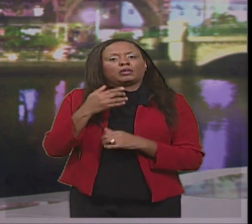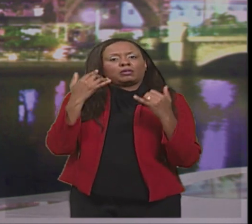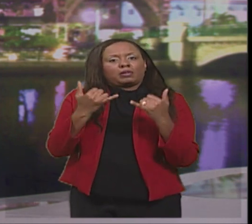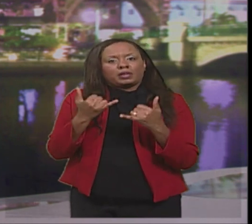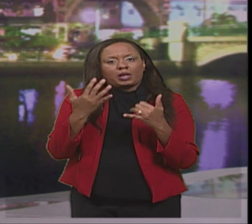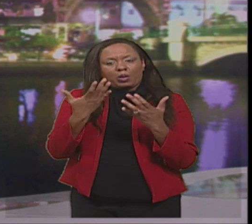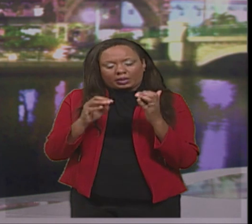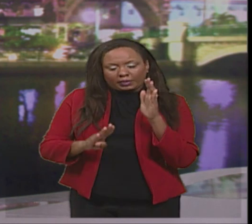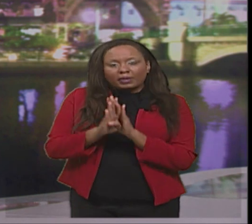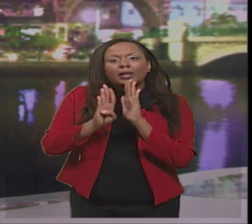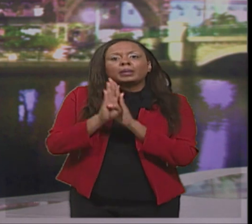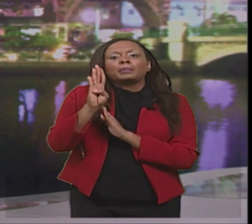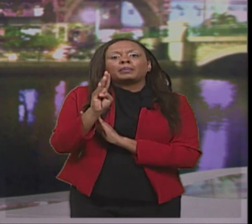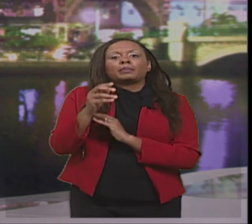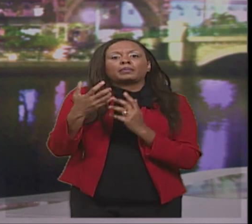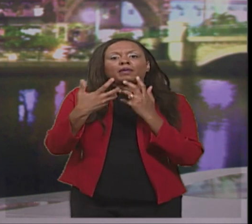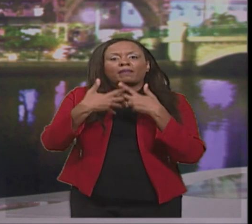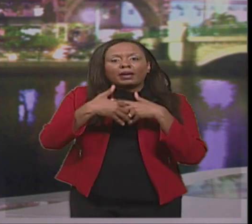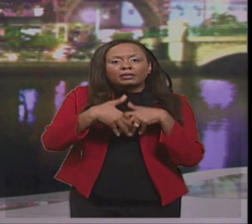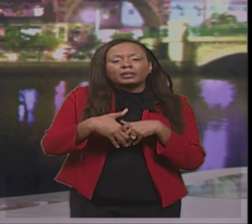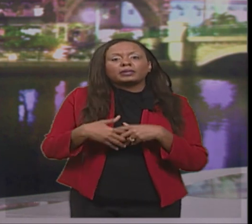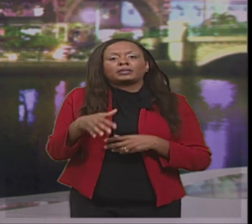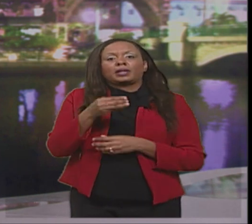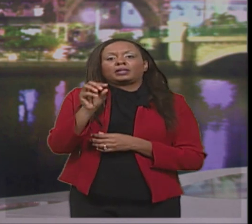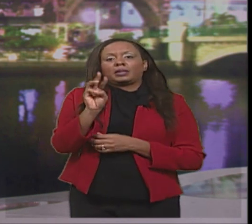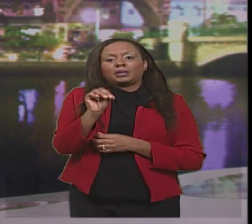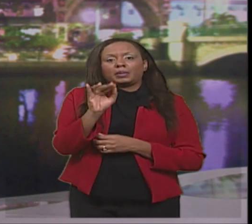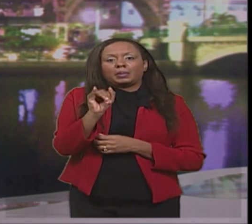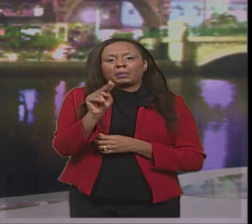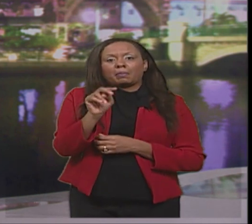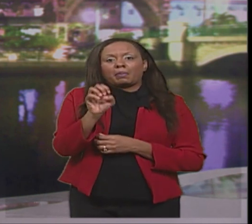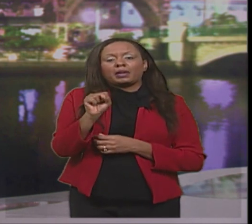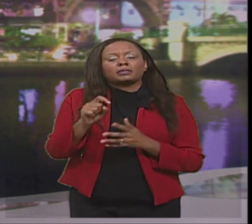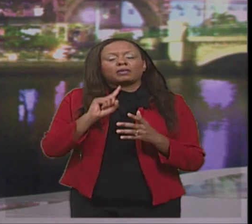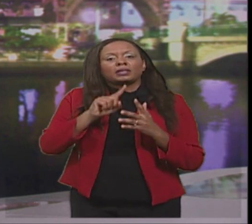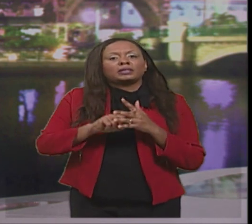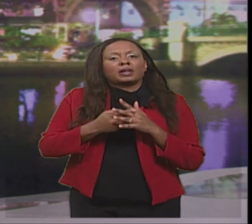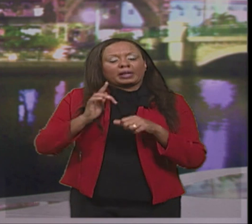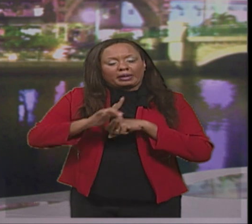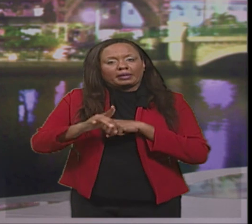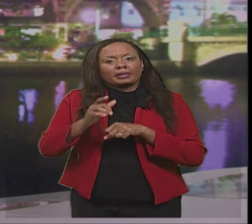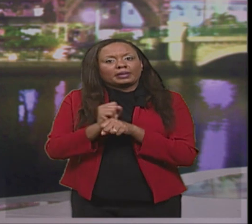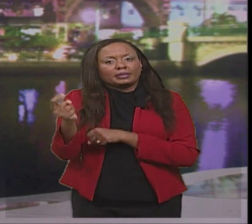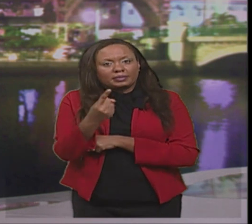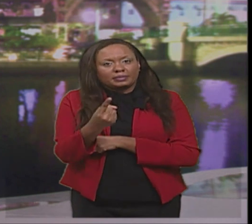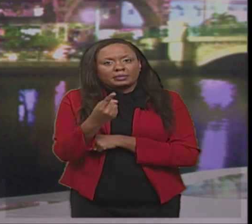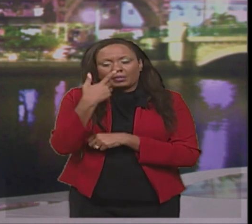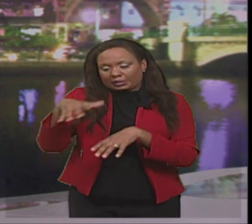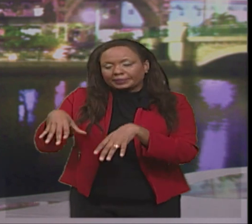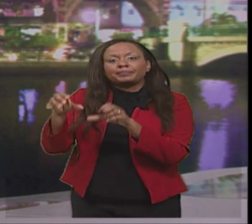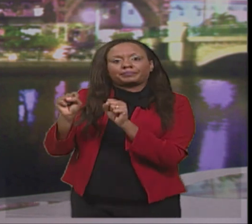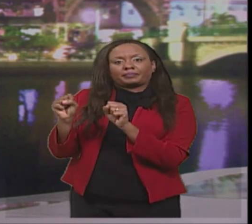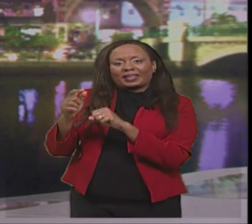mines, plant and factories to begin extracting the mineral by early 2019, since acquiring the area from